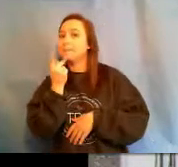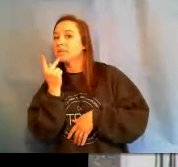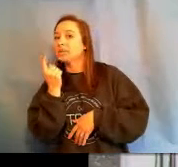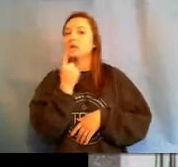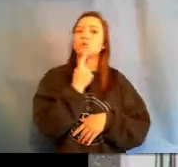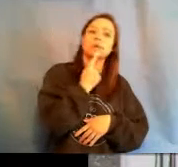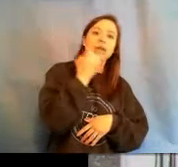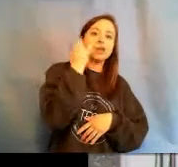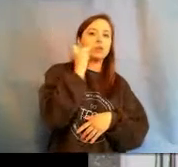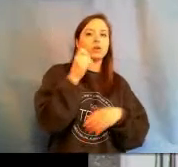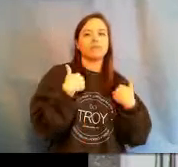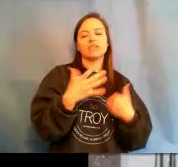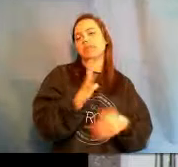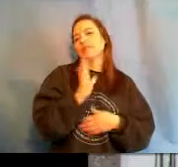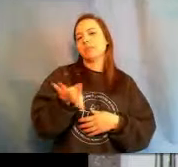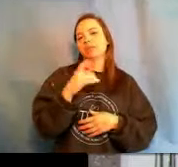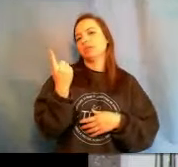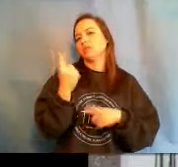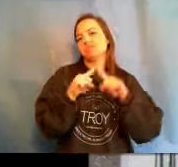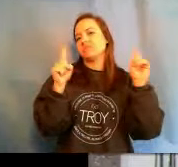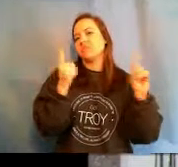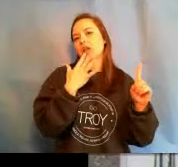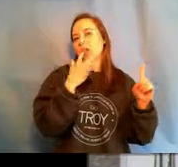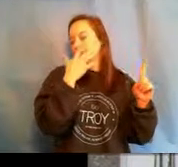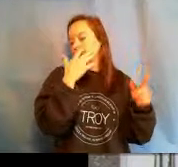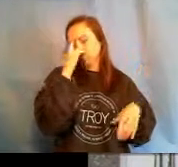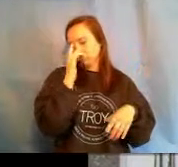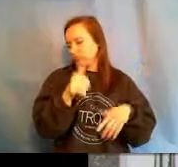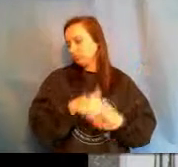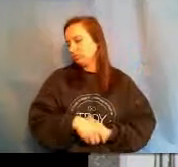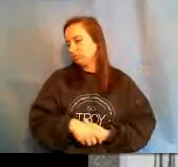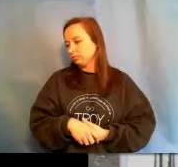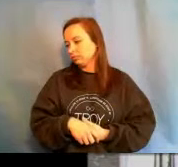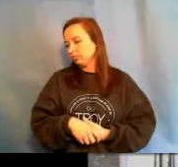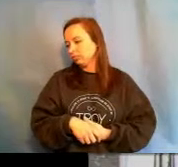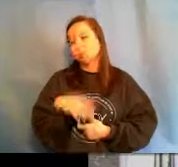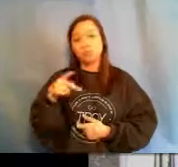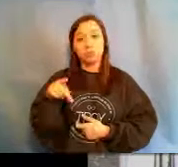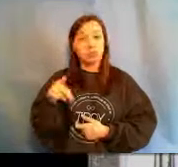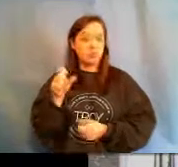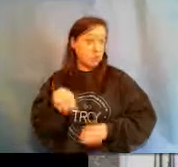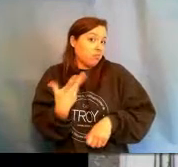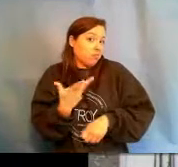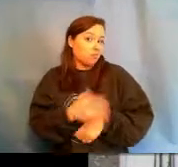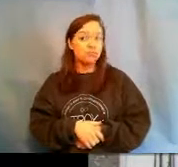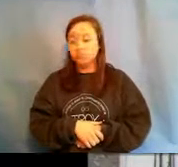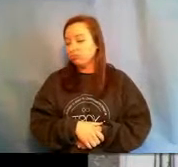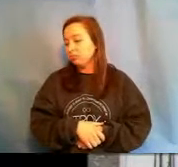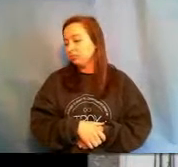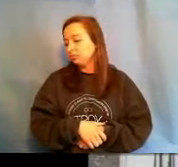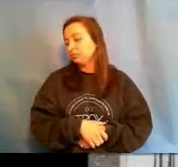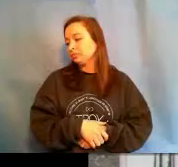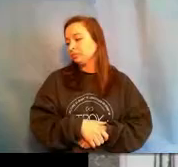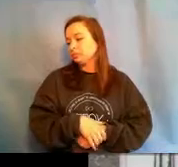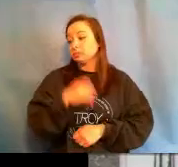and a red. If you don't have a pink and a red, that's okay. Just use what you got. You can use a purpley pink if you need to. All right,